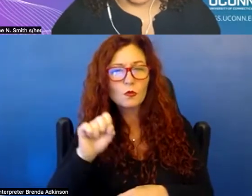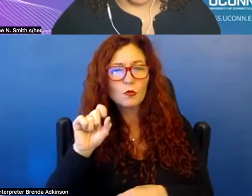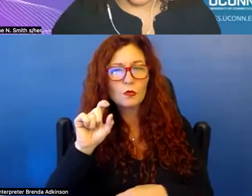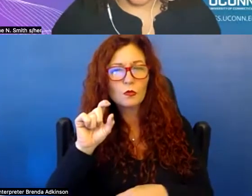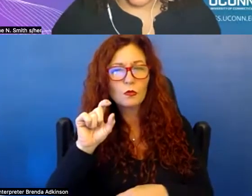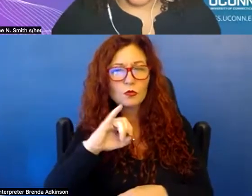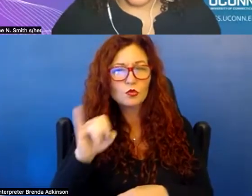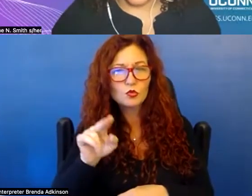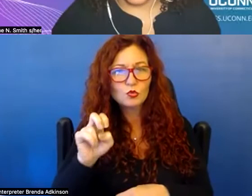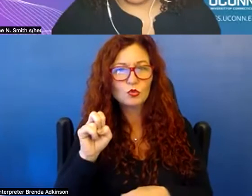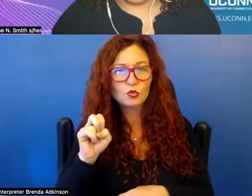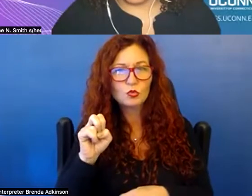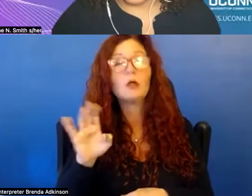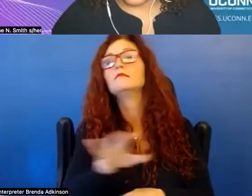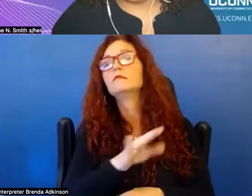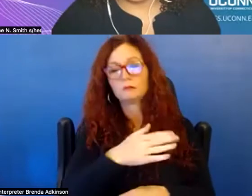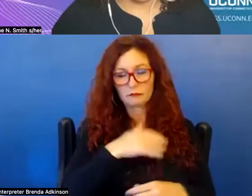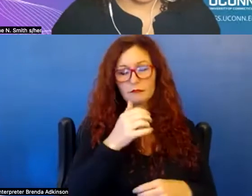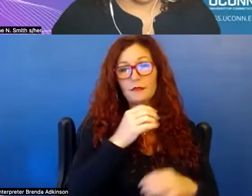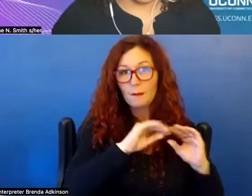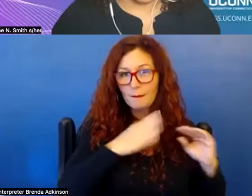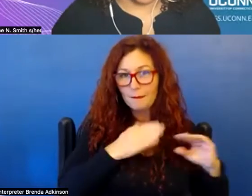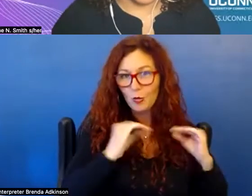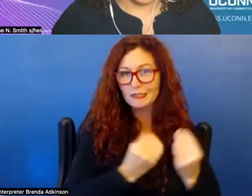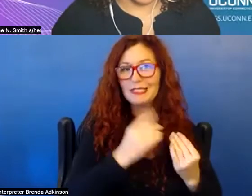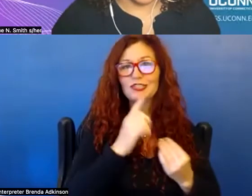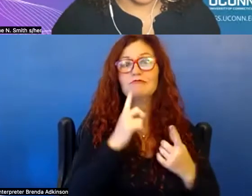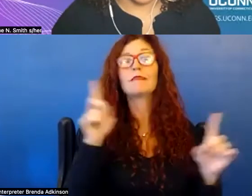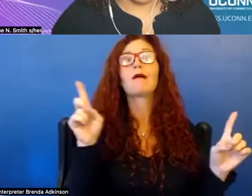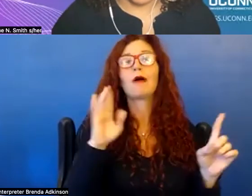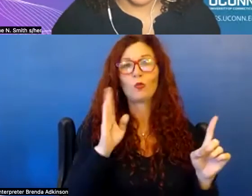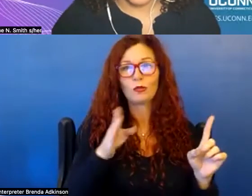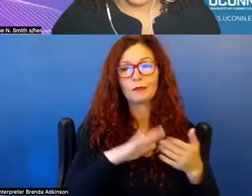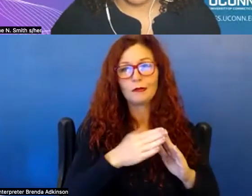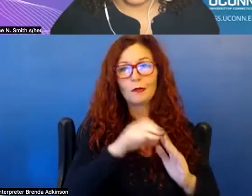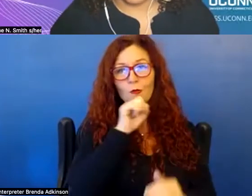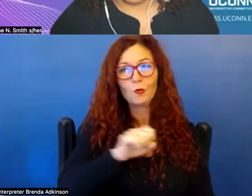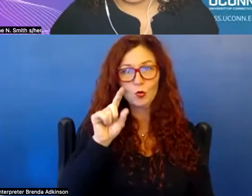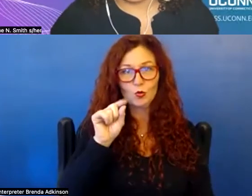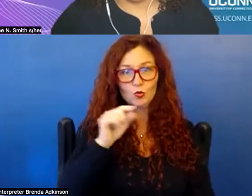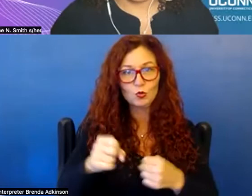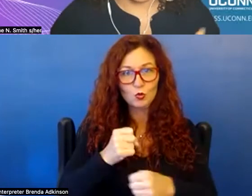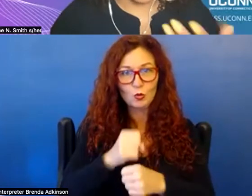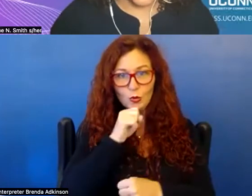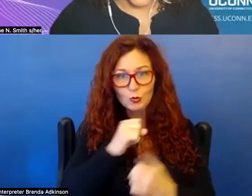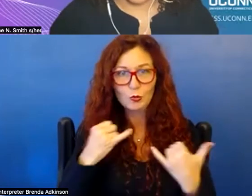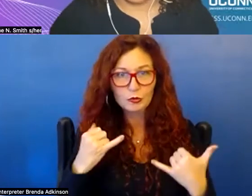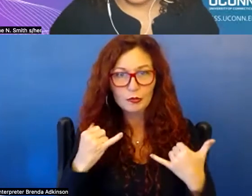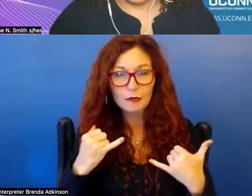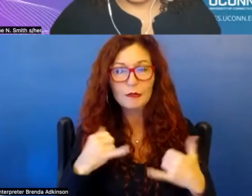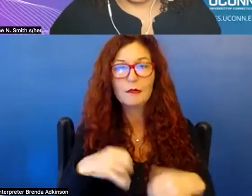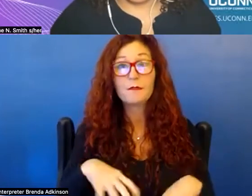2022, we became a nonprofit. That was after the September 11th start of the fellowship, because, you know, as I